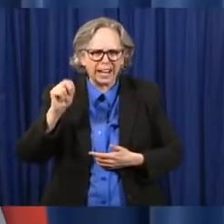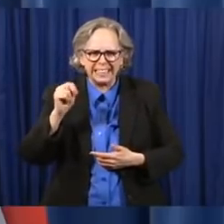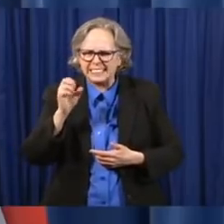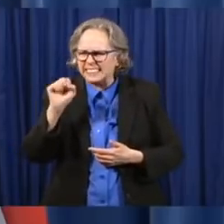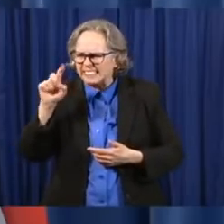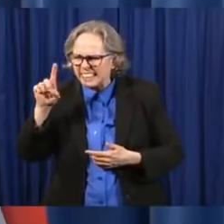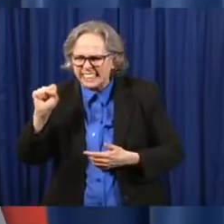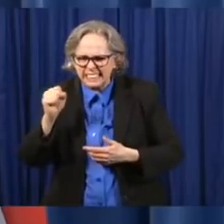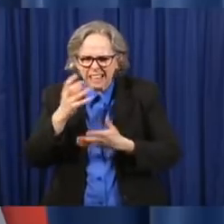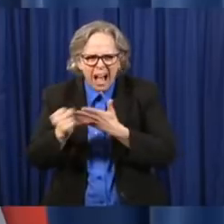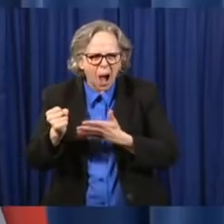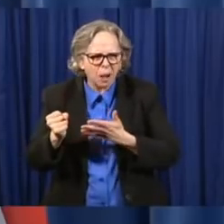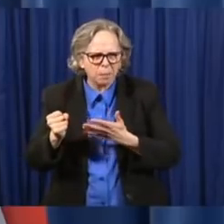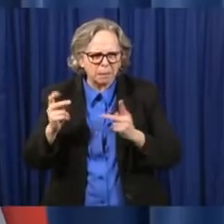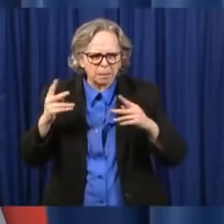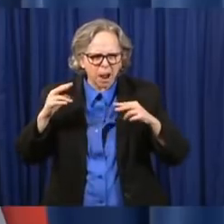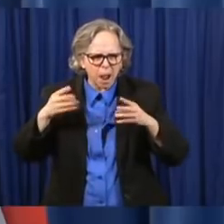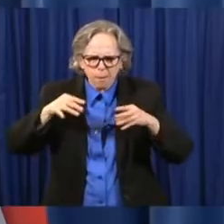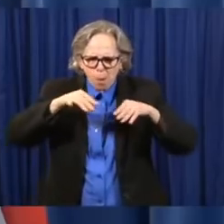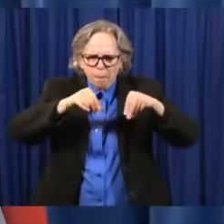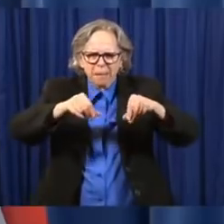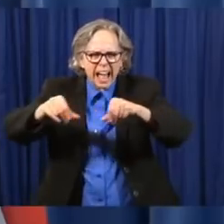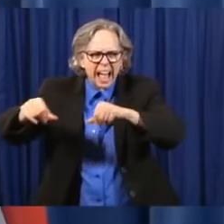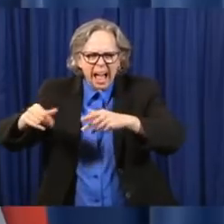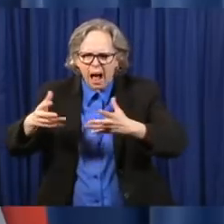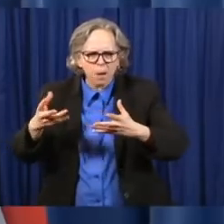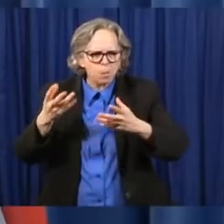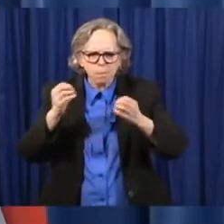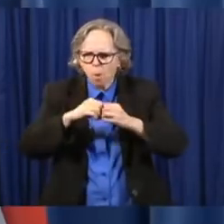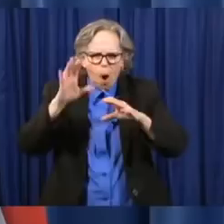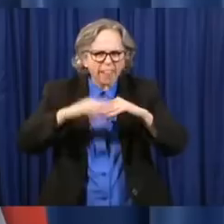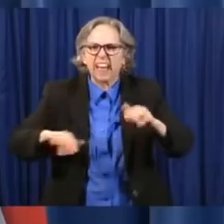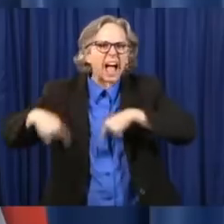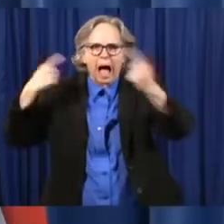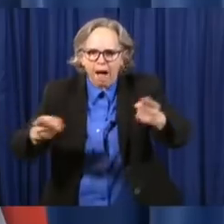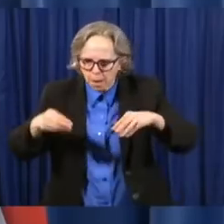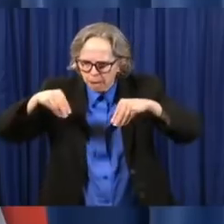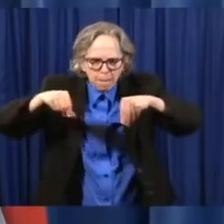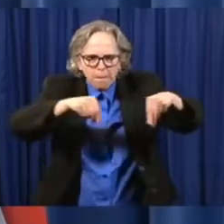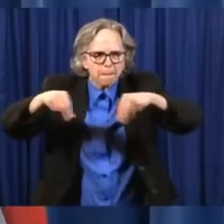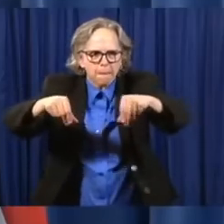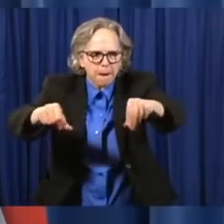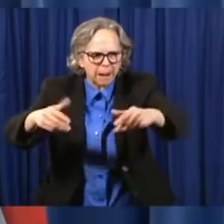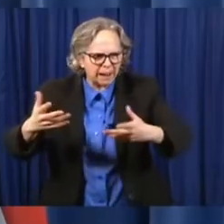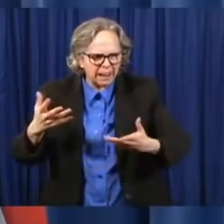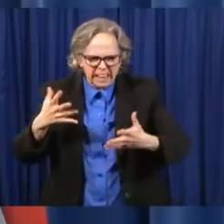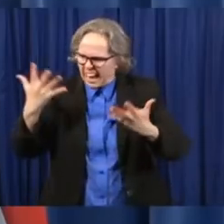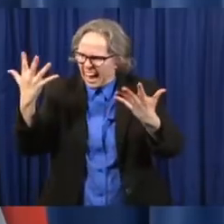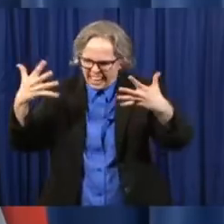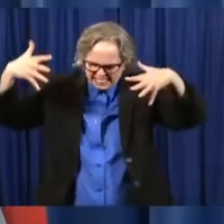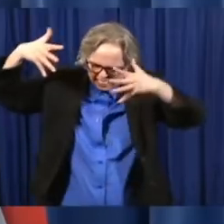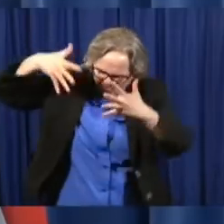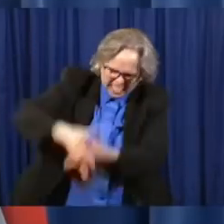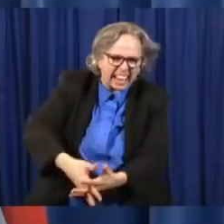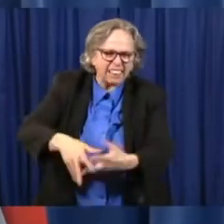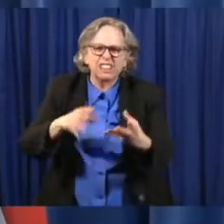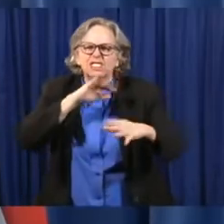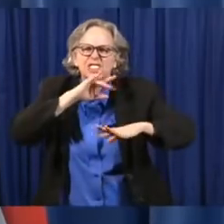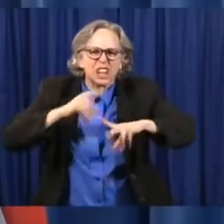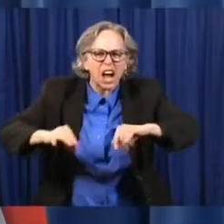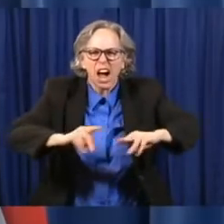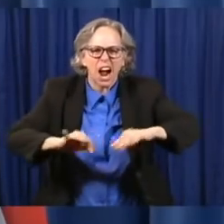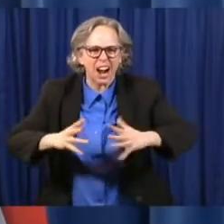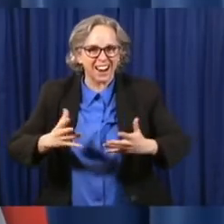a record rate, getting out, and as Dr. Acton says, getting their hands into the dirt. So there's a lot of things that